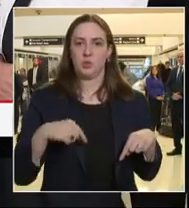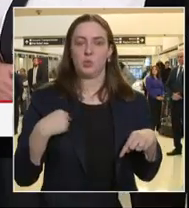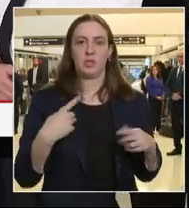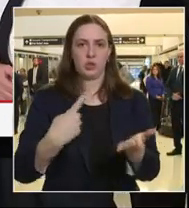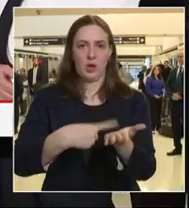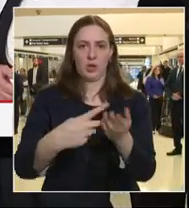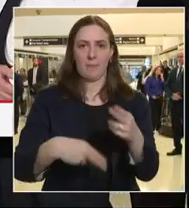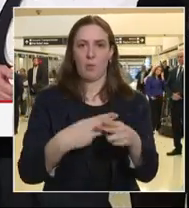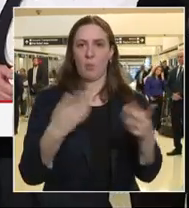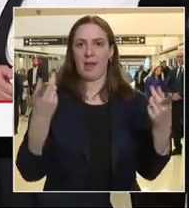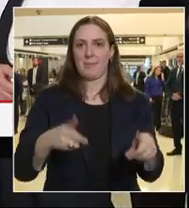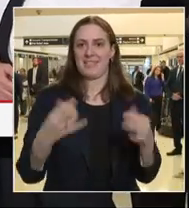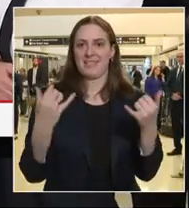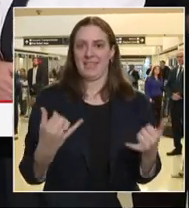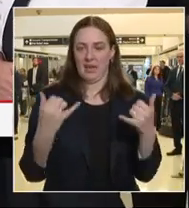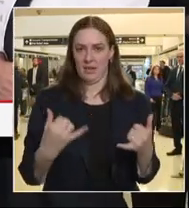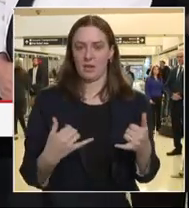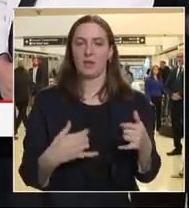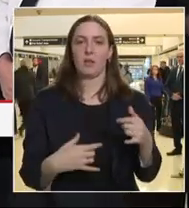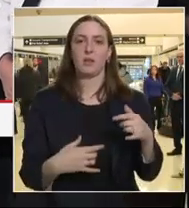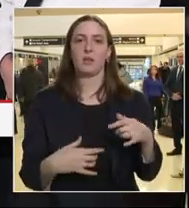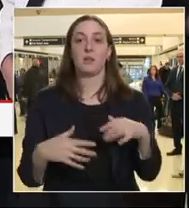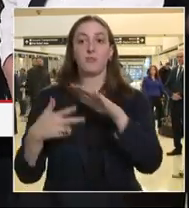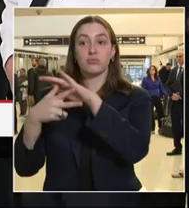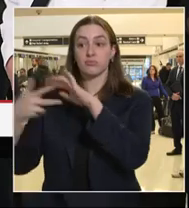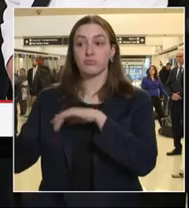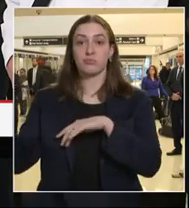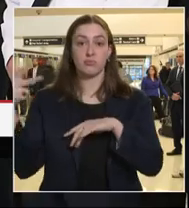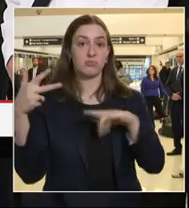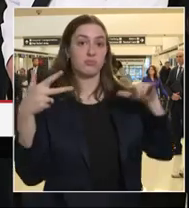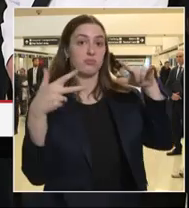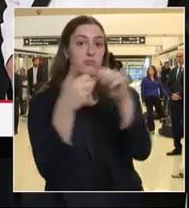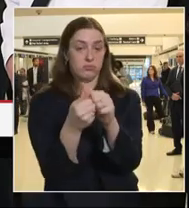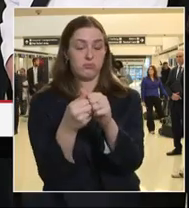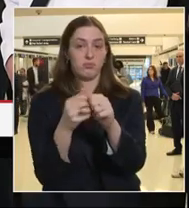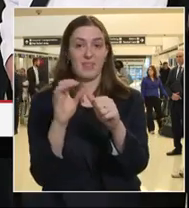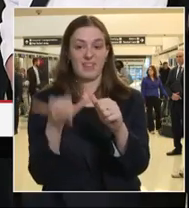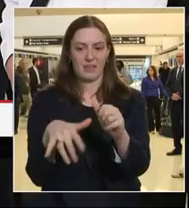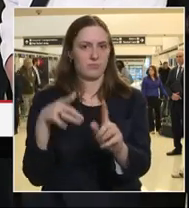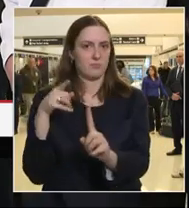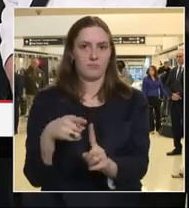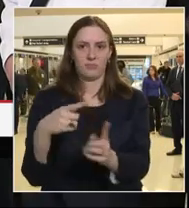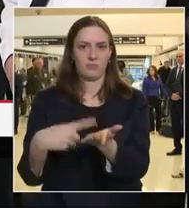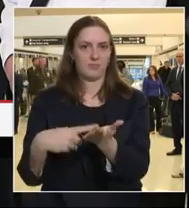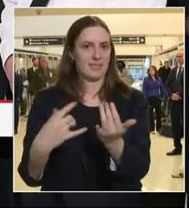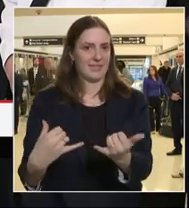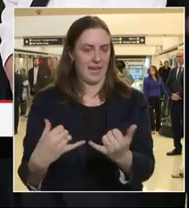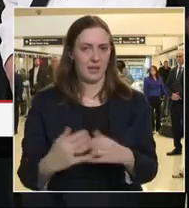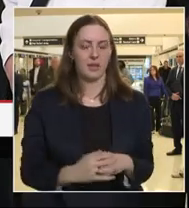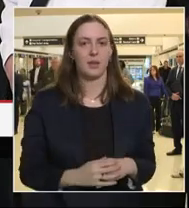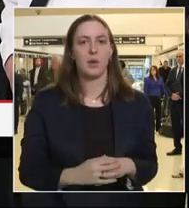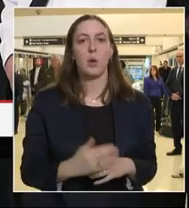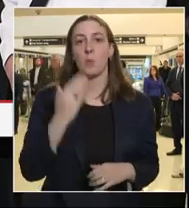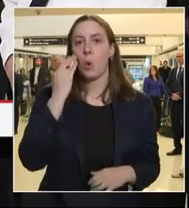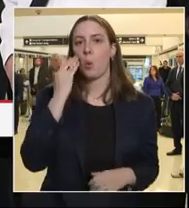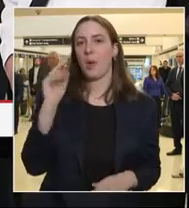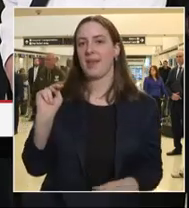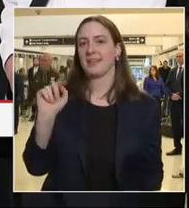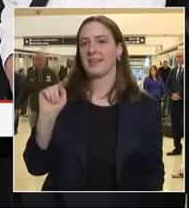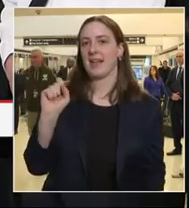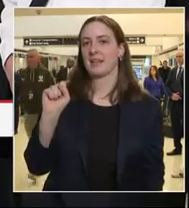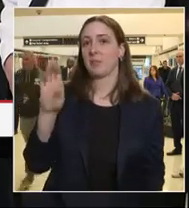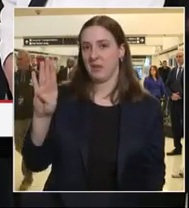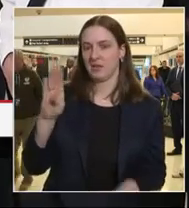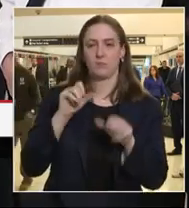the collision of these vehicles. We said what we know, and that the National Transportation Safety Board continues